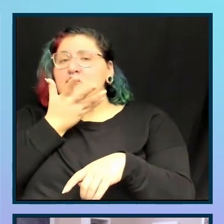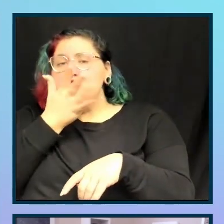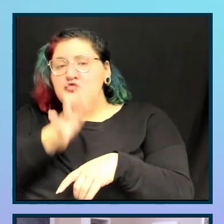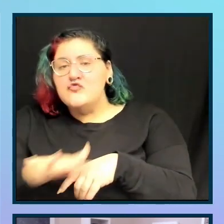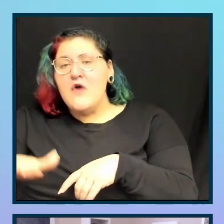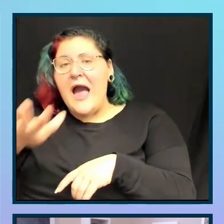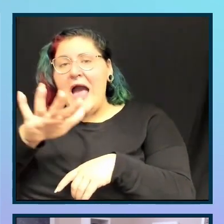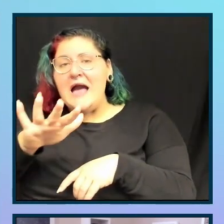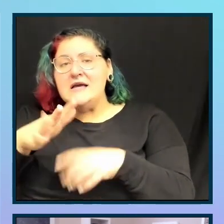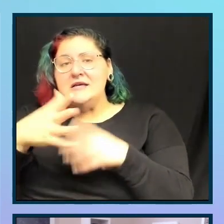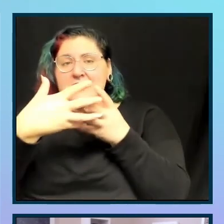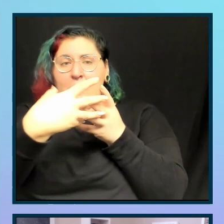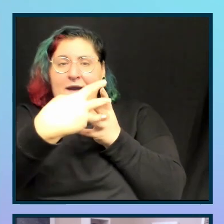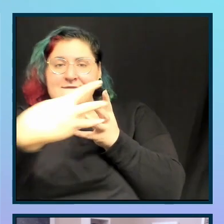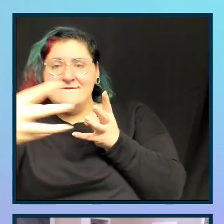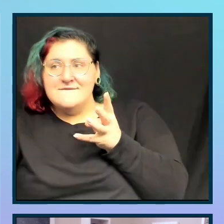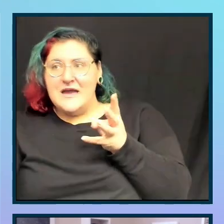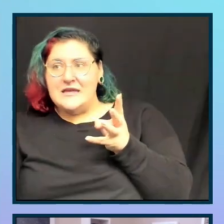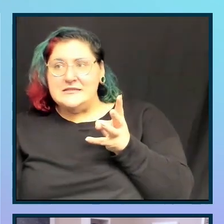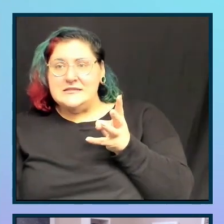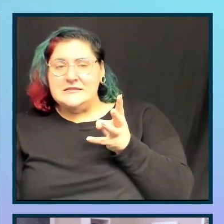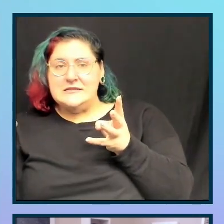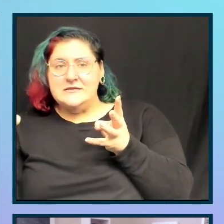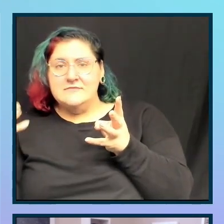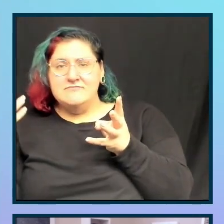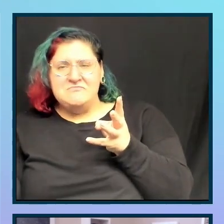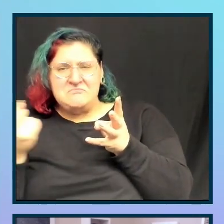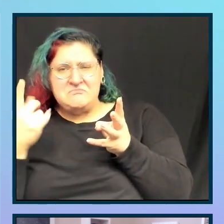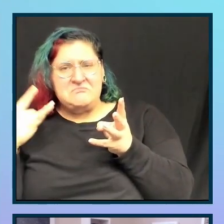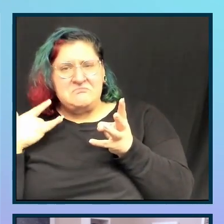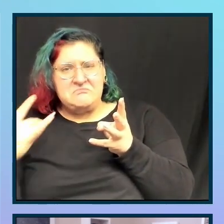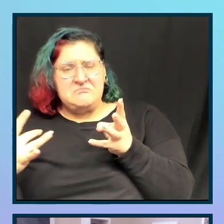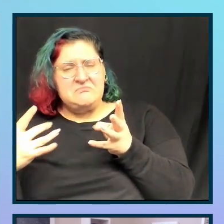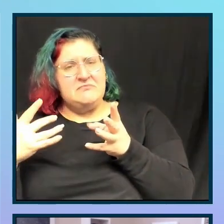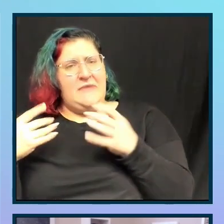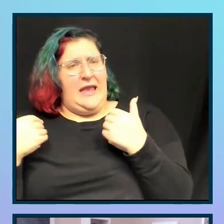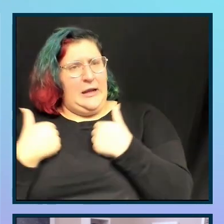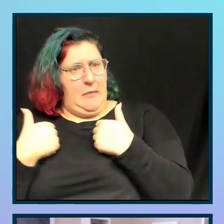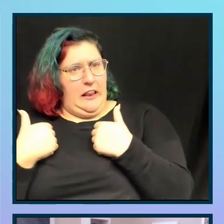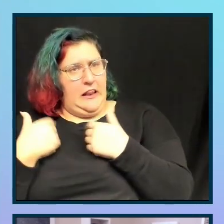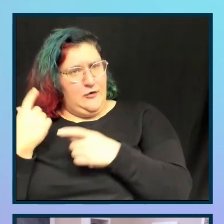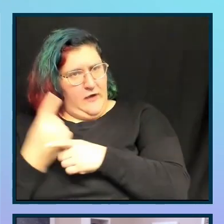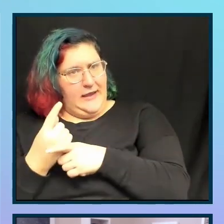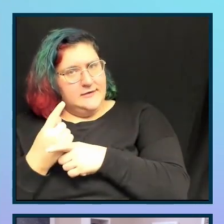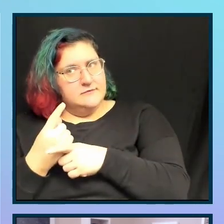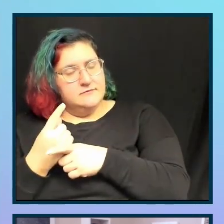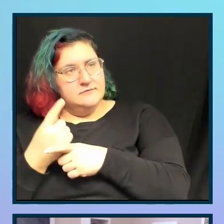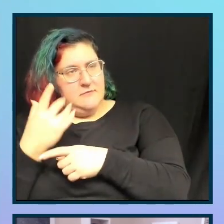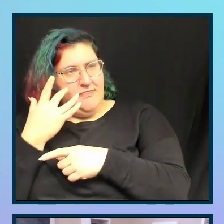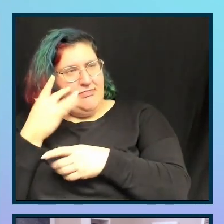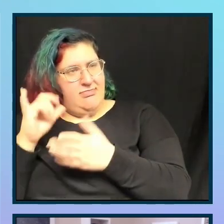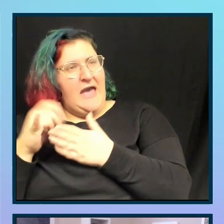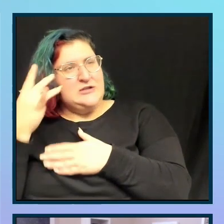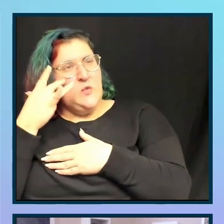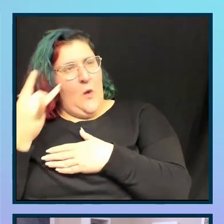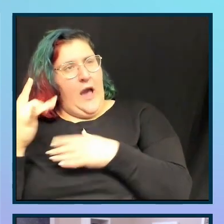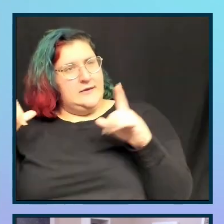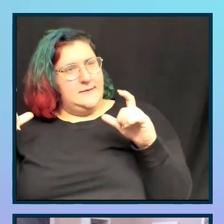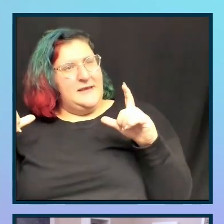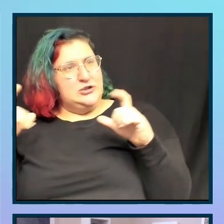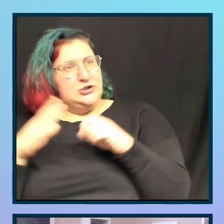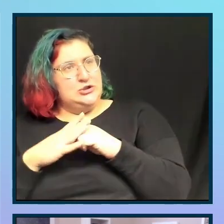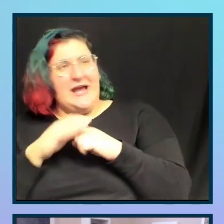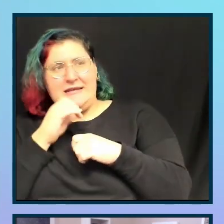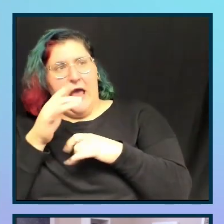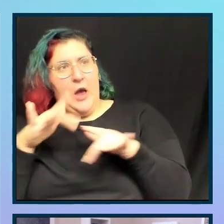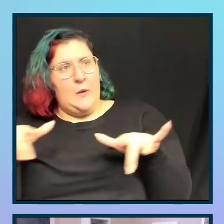or a sheep or some other animal that is in there, because that's why someone's taking the picture. Nobody's taking pictures of empty paddocks and empty